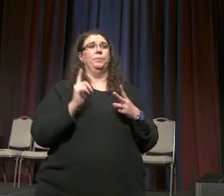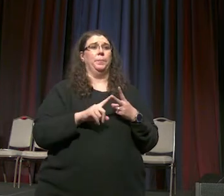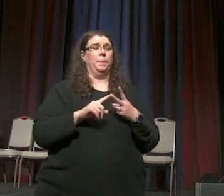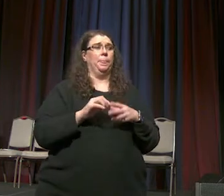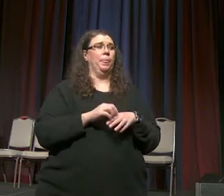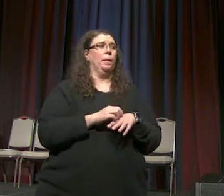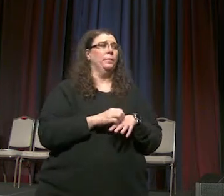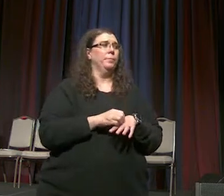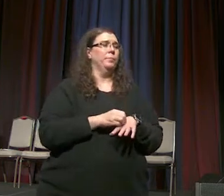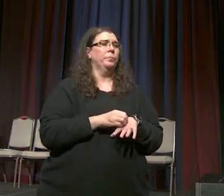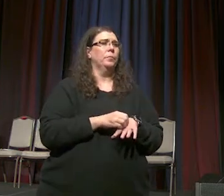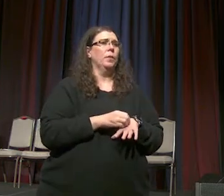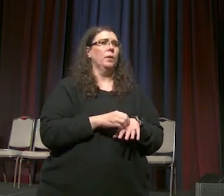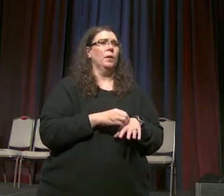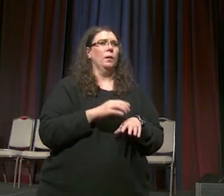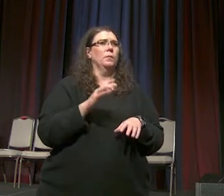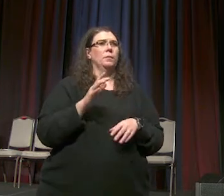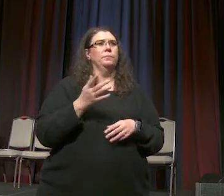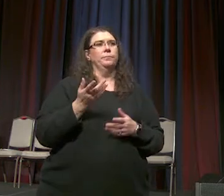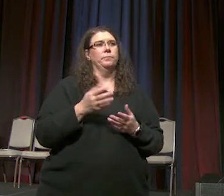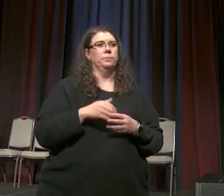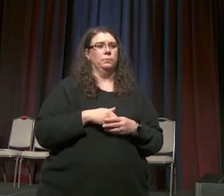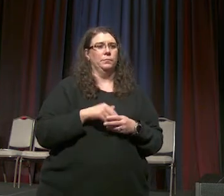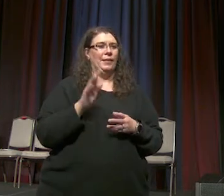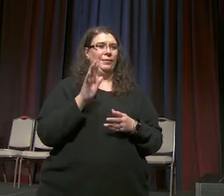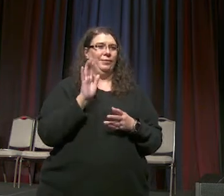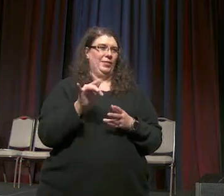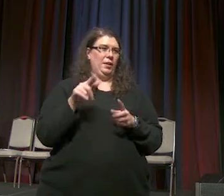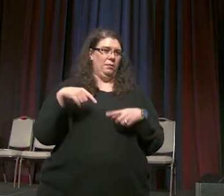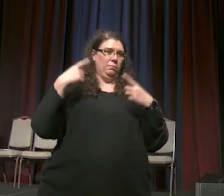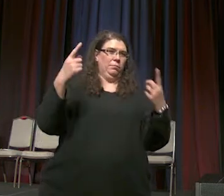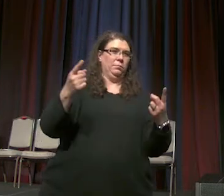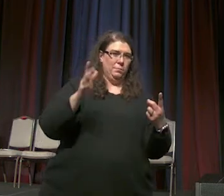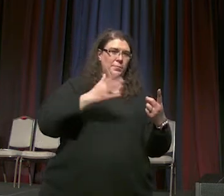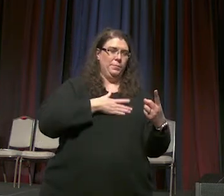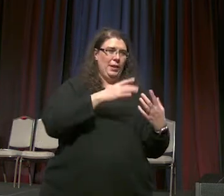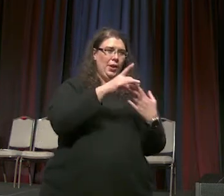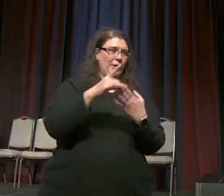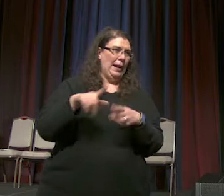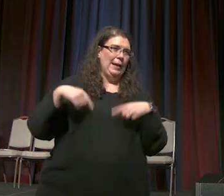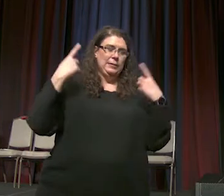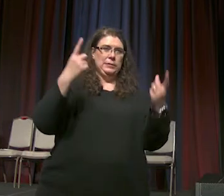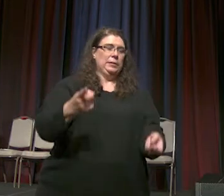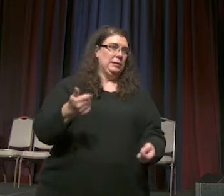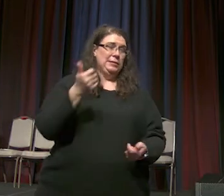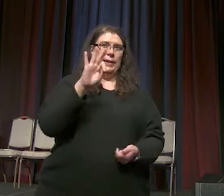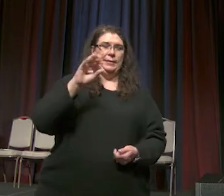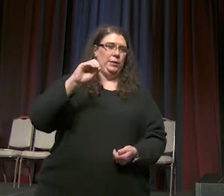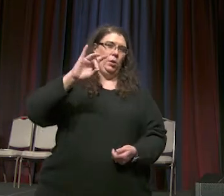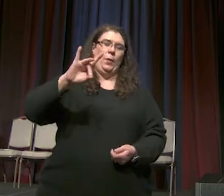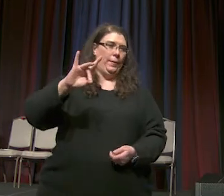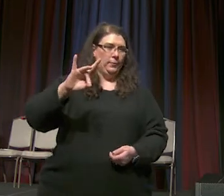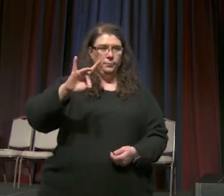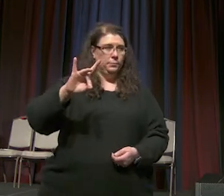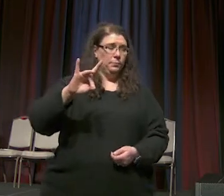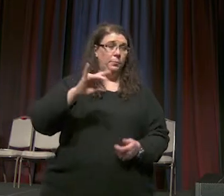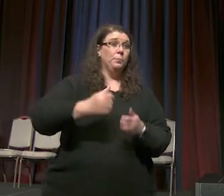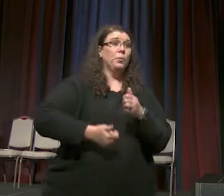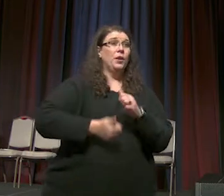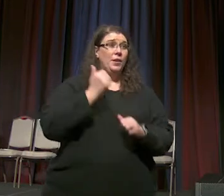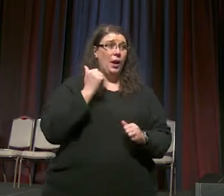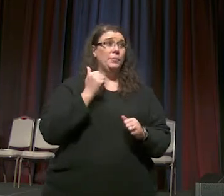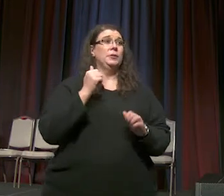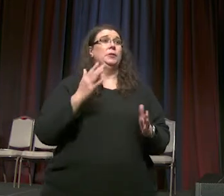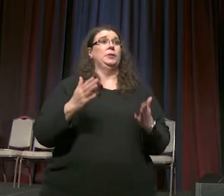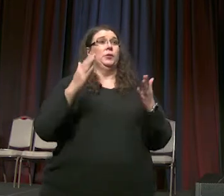have been our guide since 1908, predominantly to